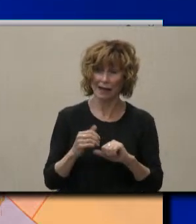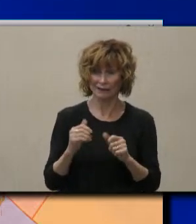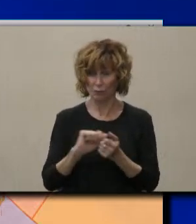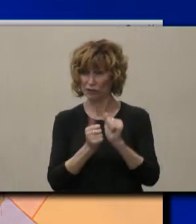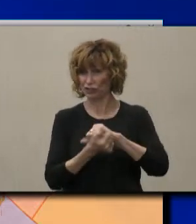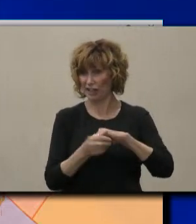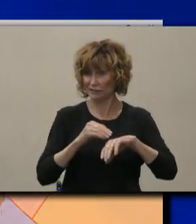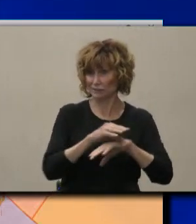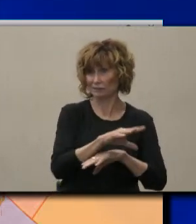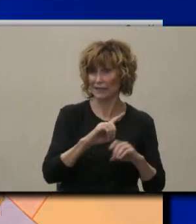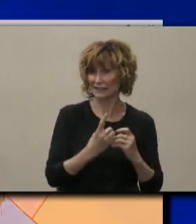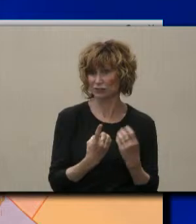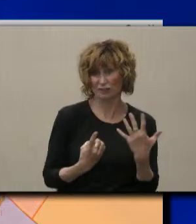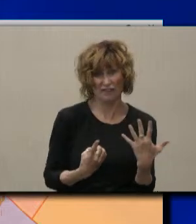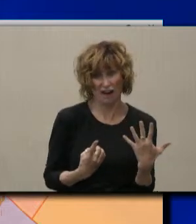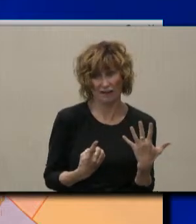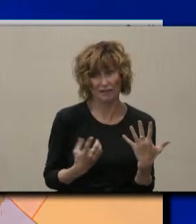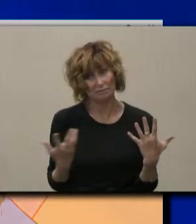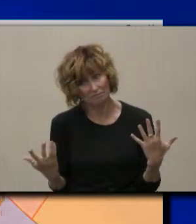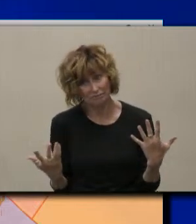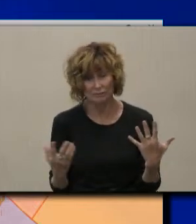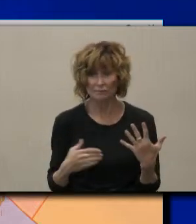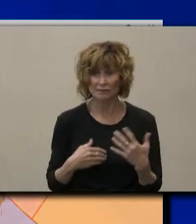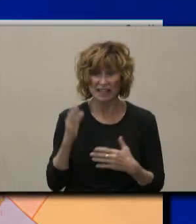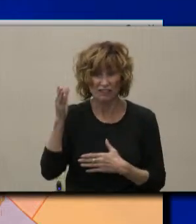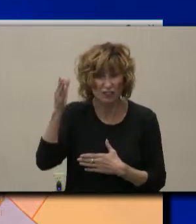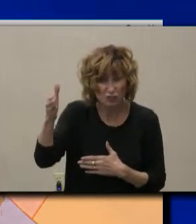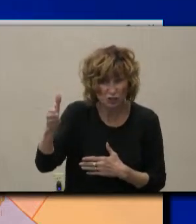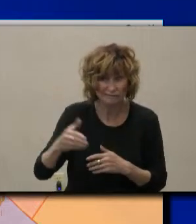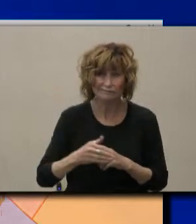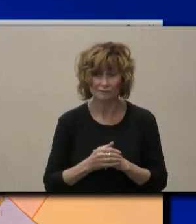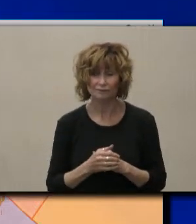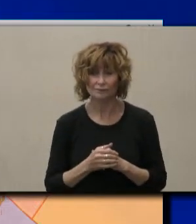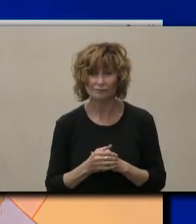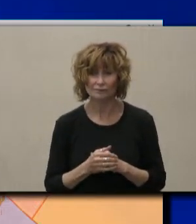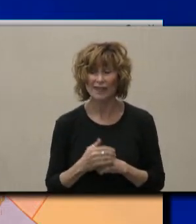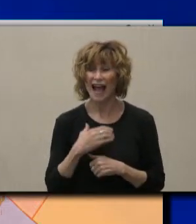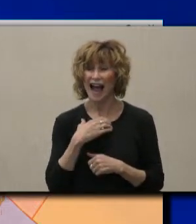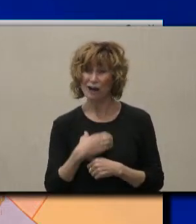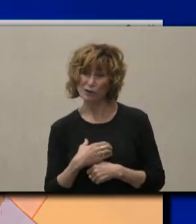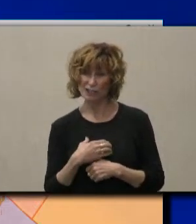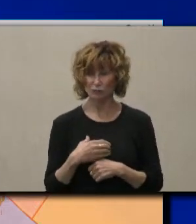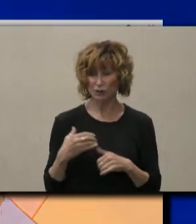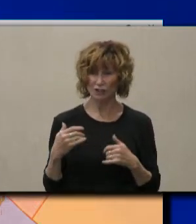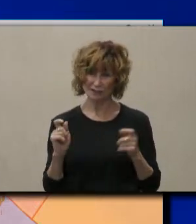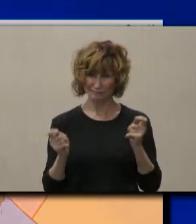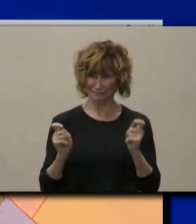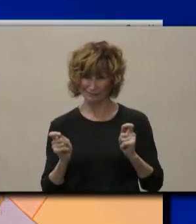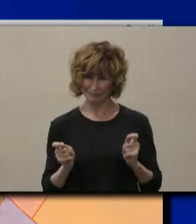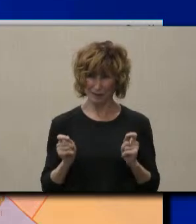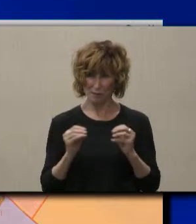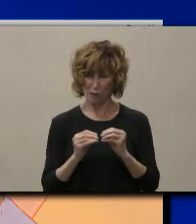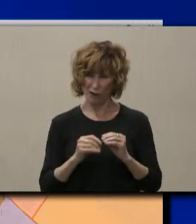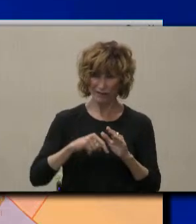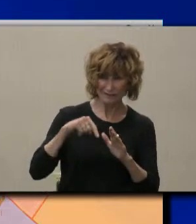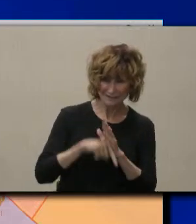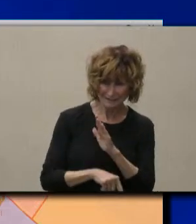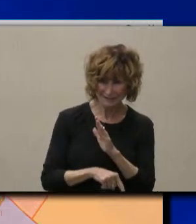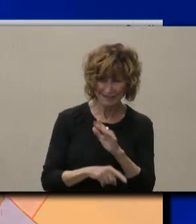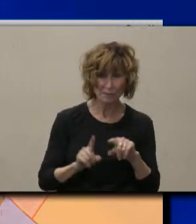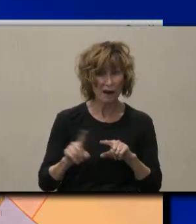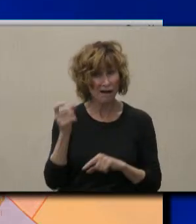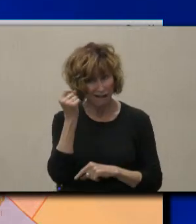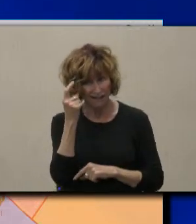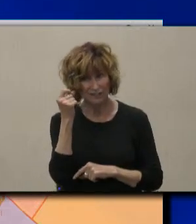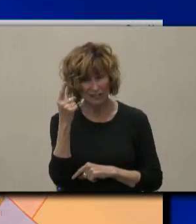would be altered. So I wish we could play around with the maps, fine tune them a little bit more. But I also